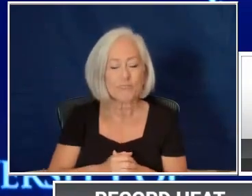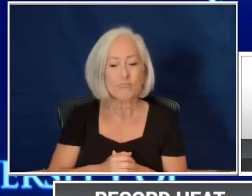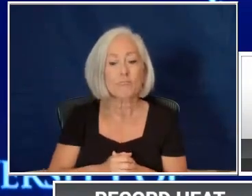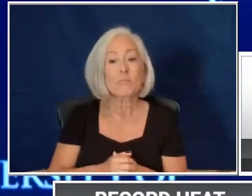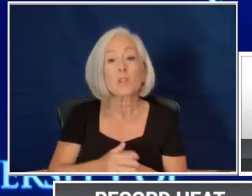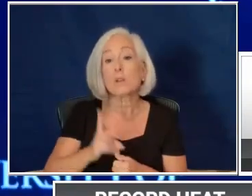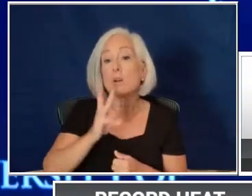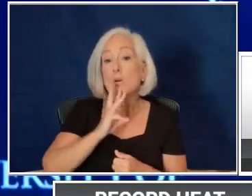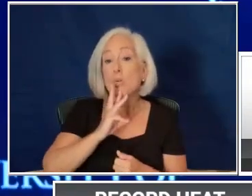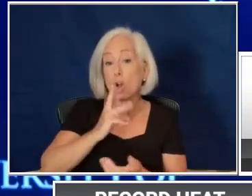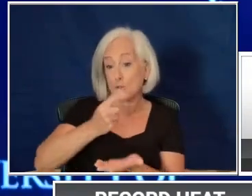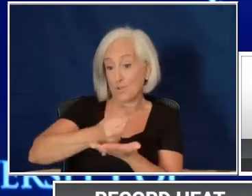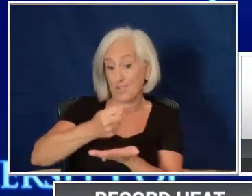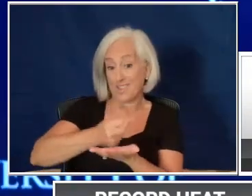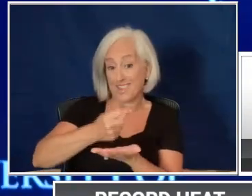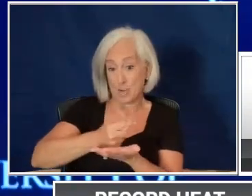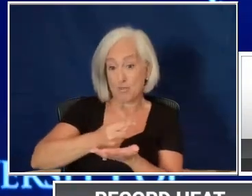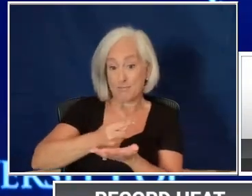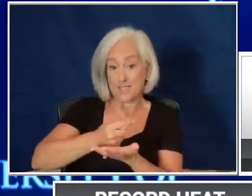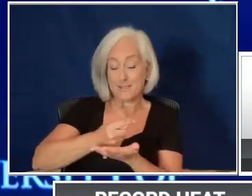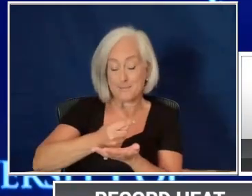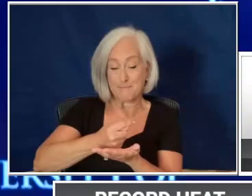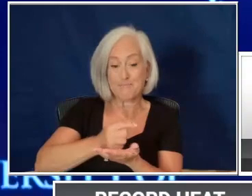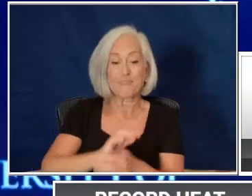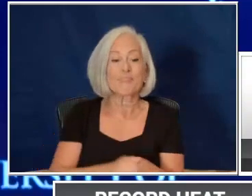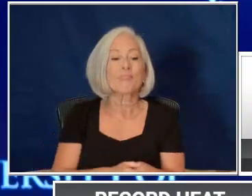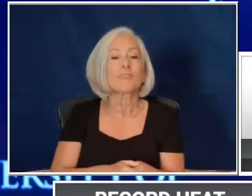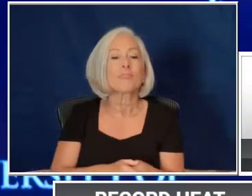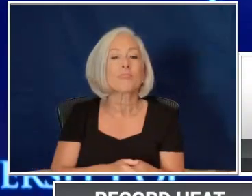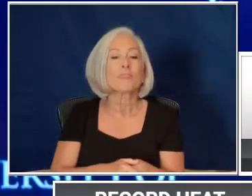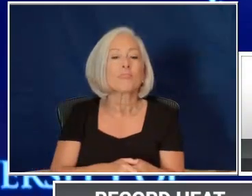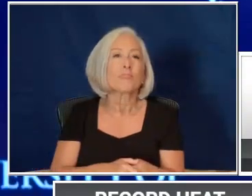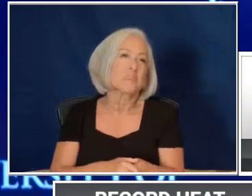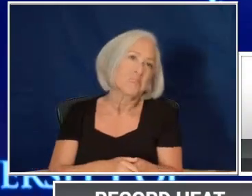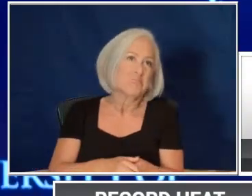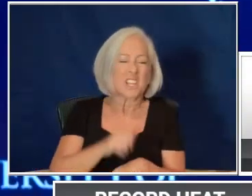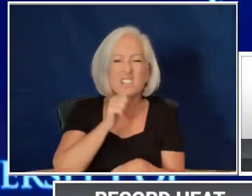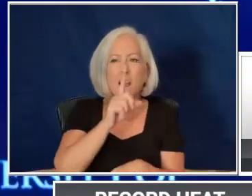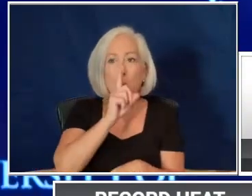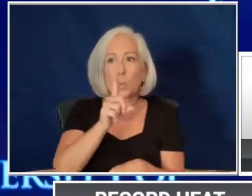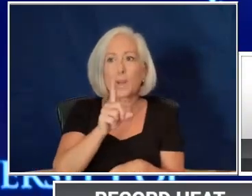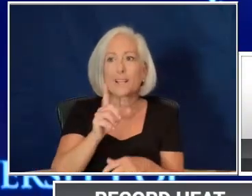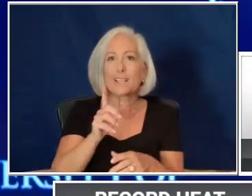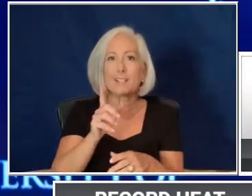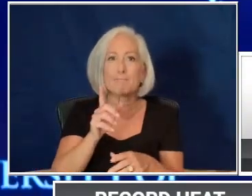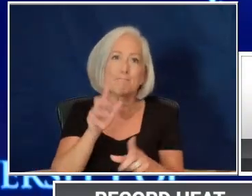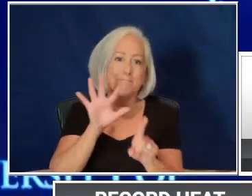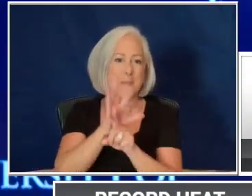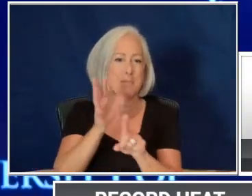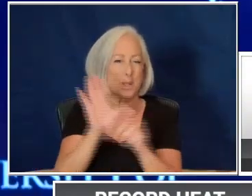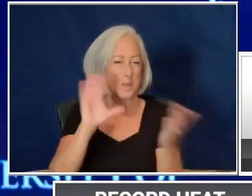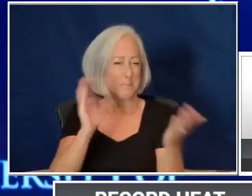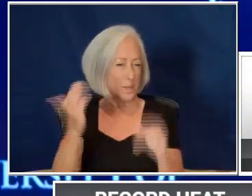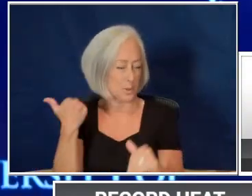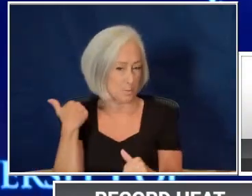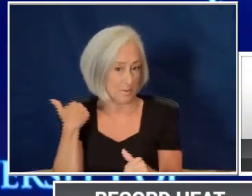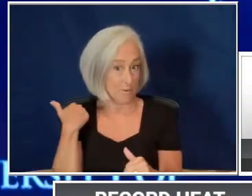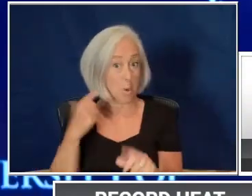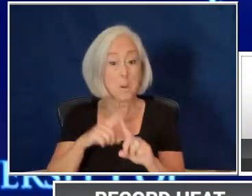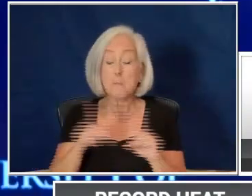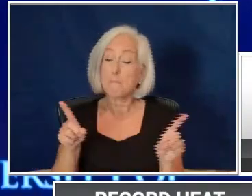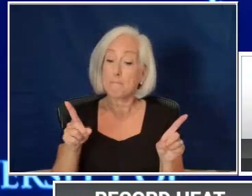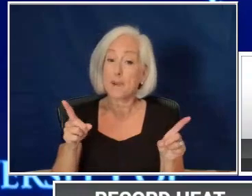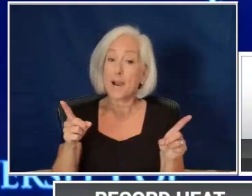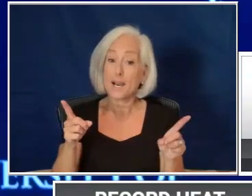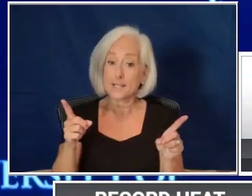water as a modality. I think it's not as popular maybe as it used to be. But there is still outpatient